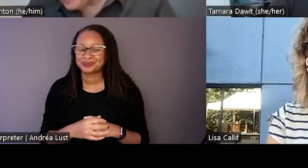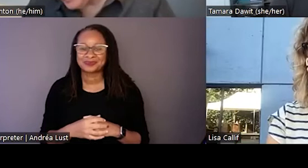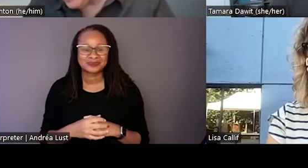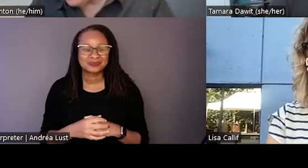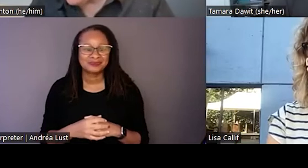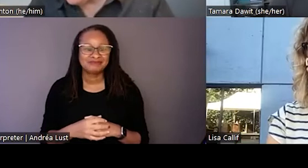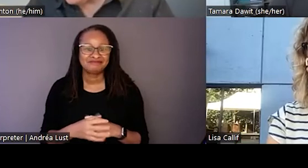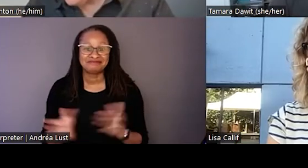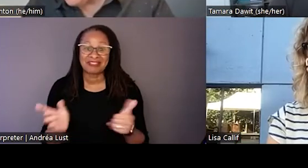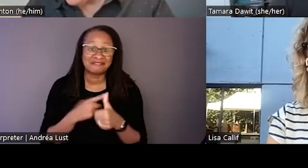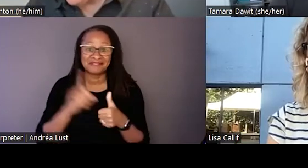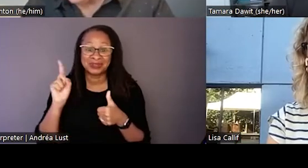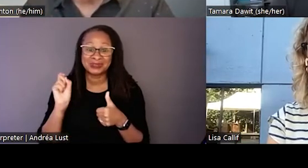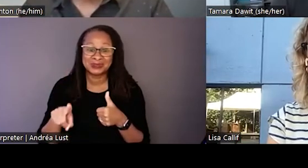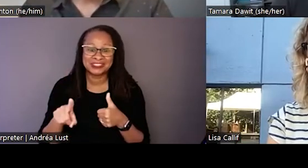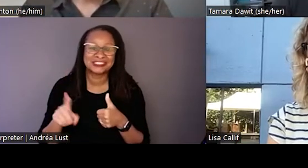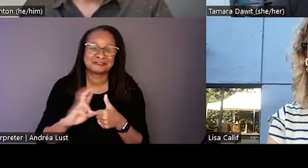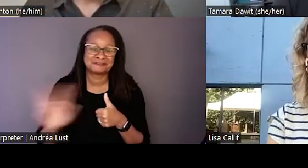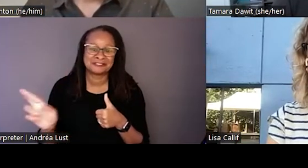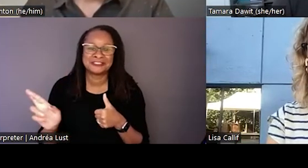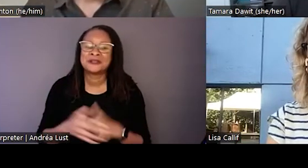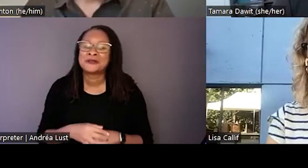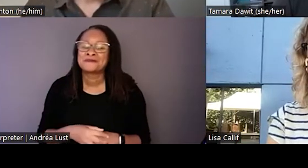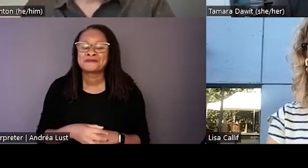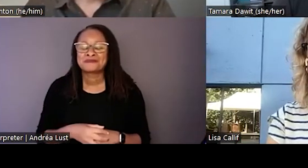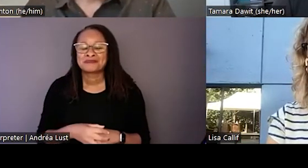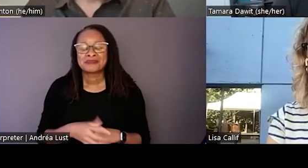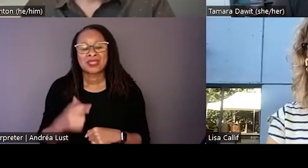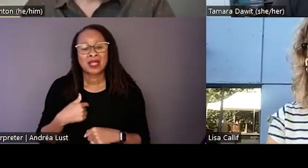ask my first question. Actually, I'm very curious about